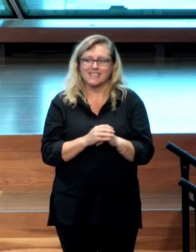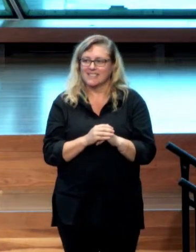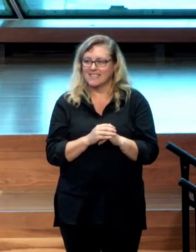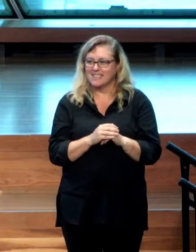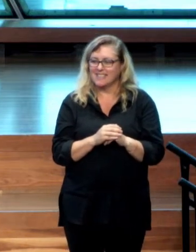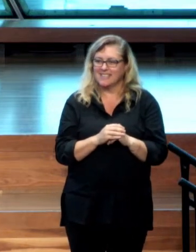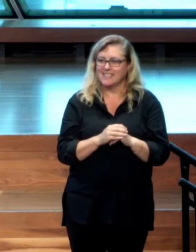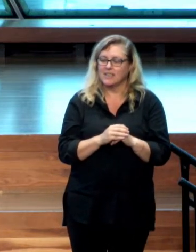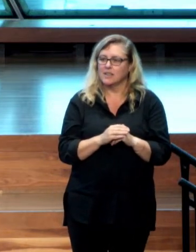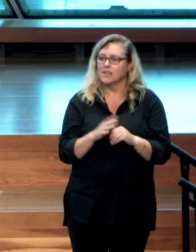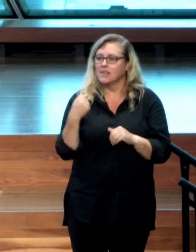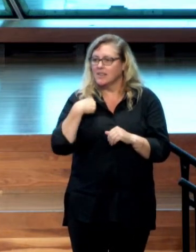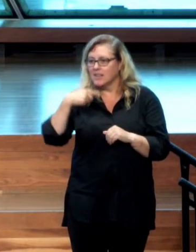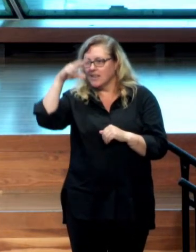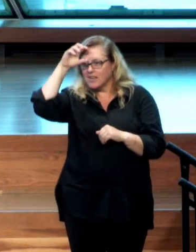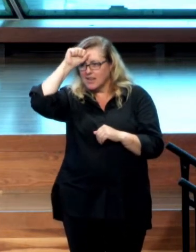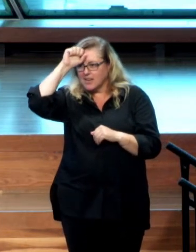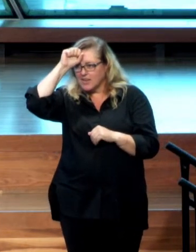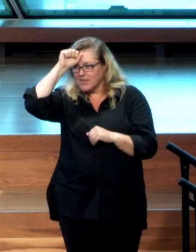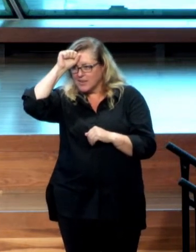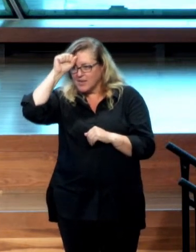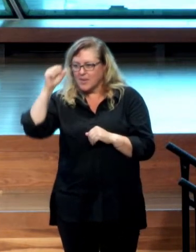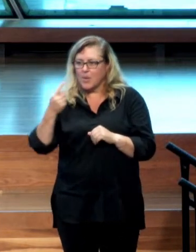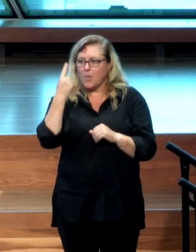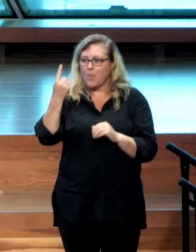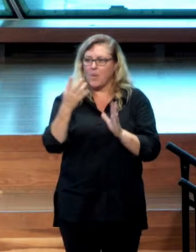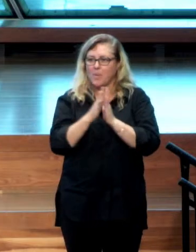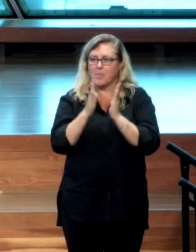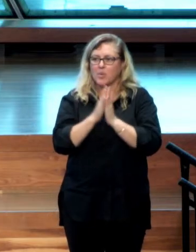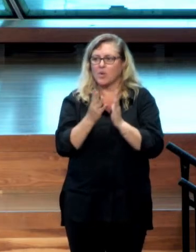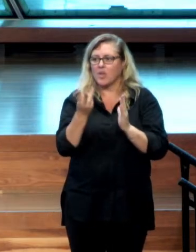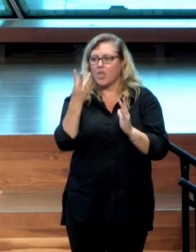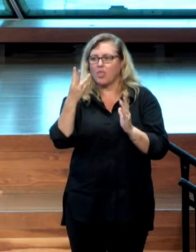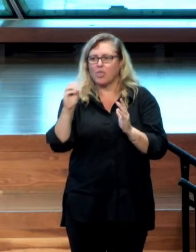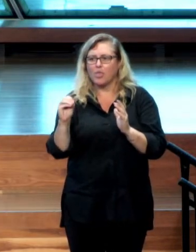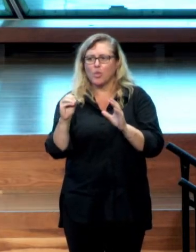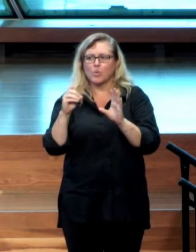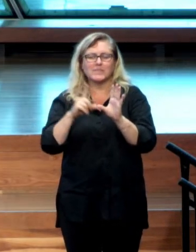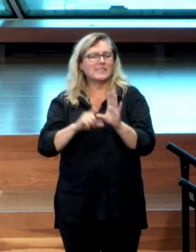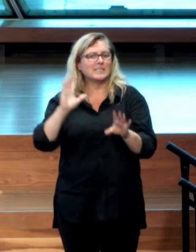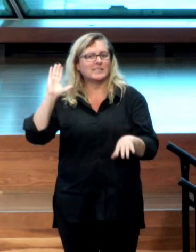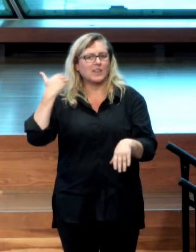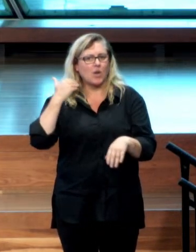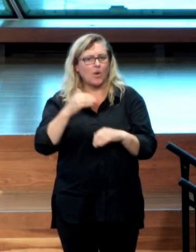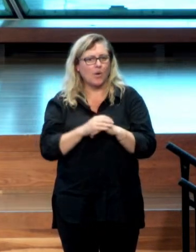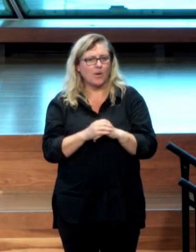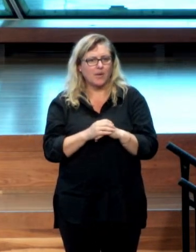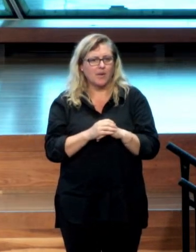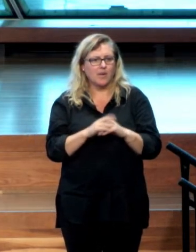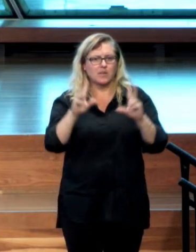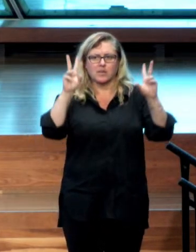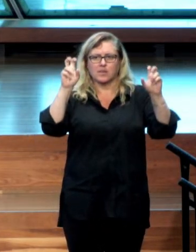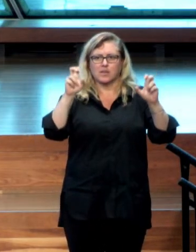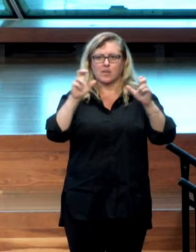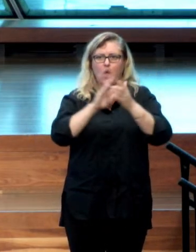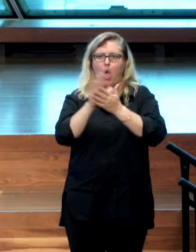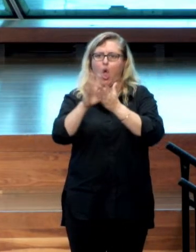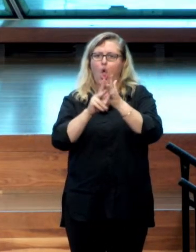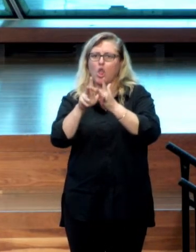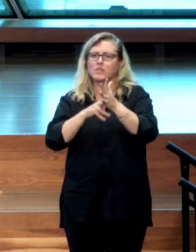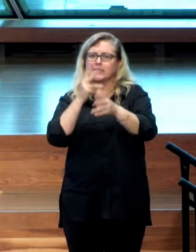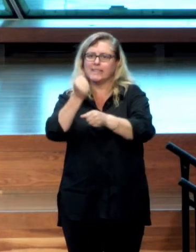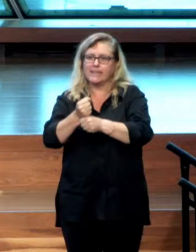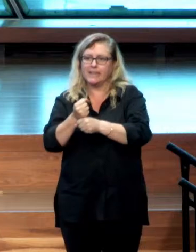but I remember there was one book many years ago, 30 years ago, called Holding the Man.